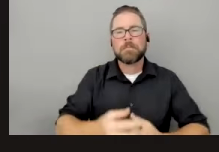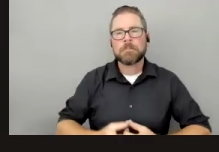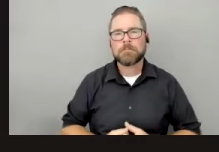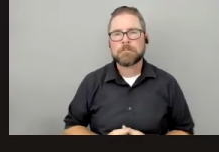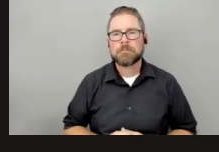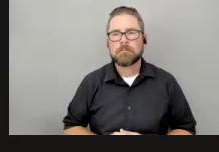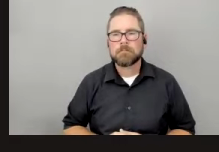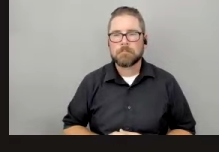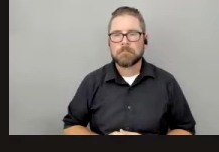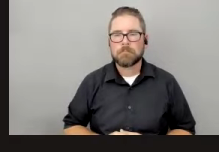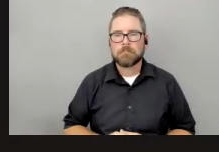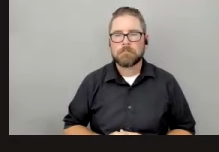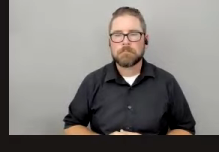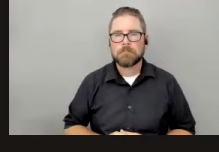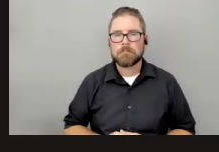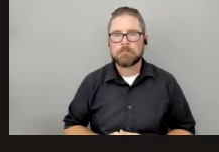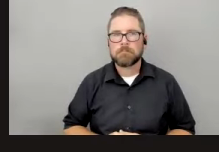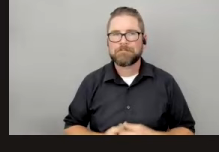Yes, it is.